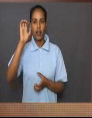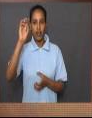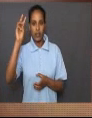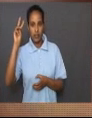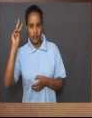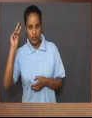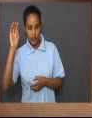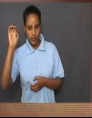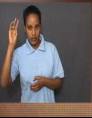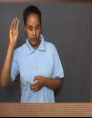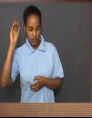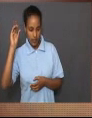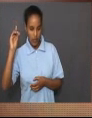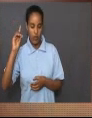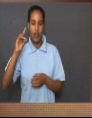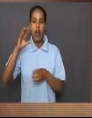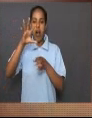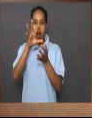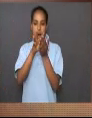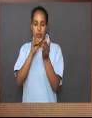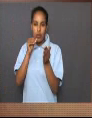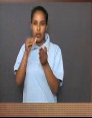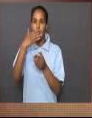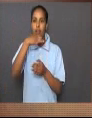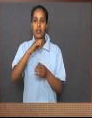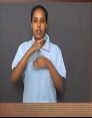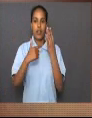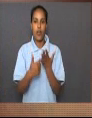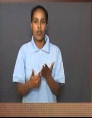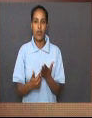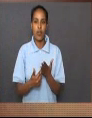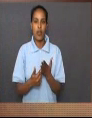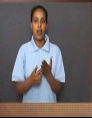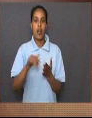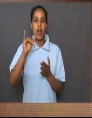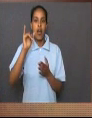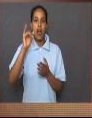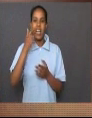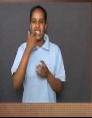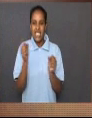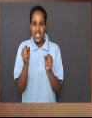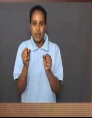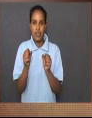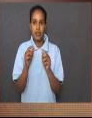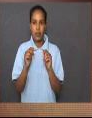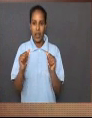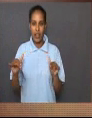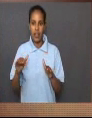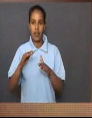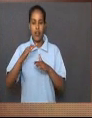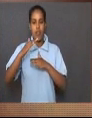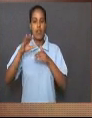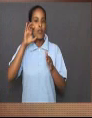Endothermic processes absorb heat. Therefore, ice melting and the process